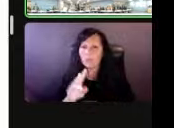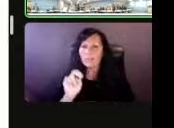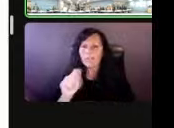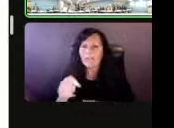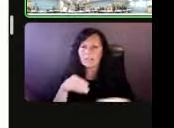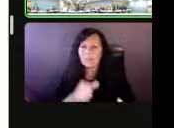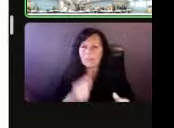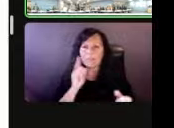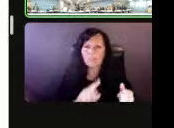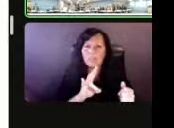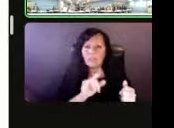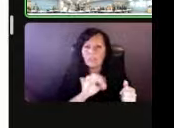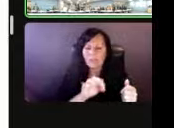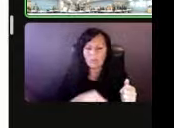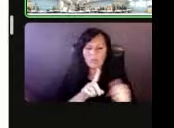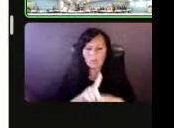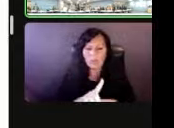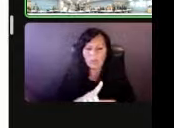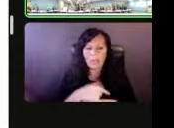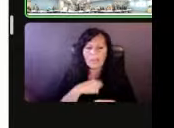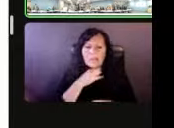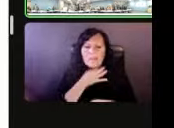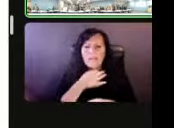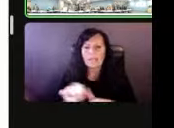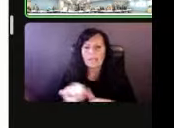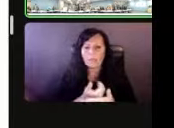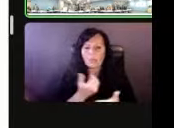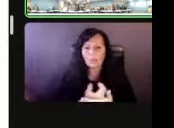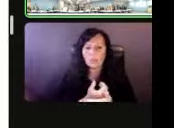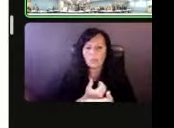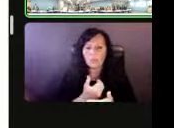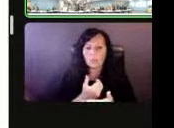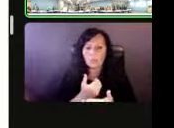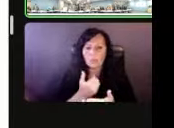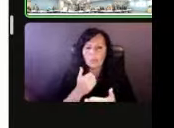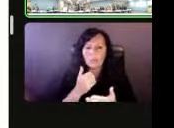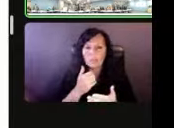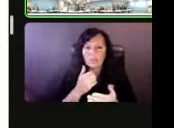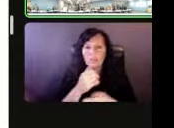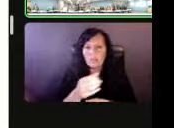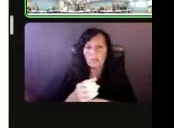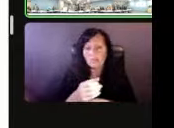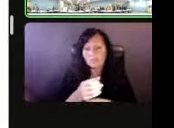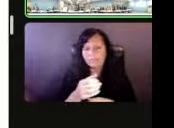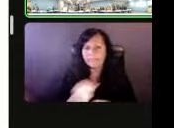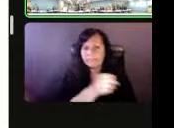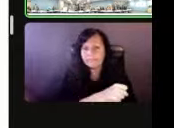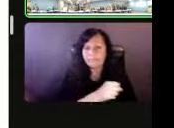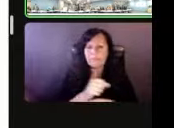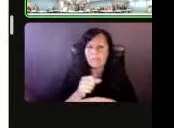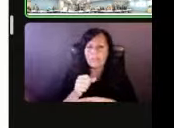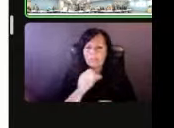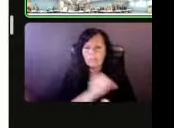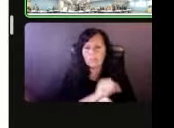179.1, are there any new FTEs? Because, you know, if we were successful with the operations fee, which we did pass unanimously, and